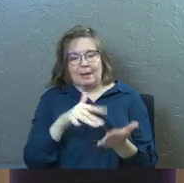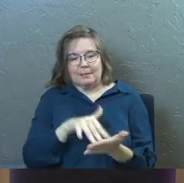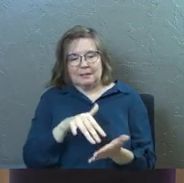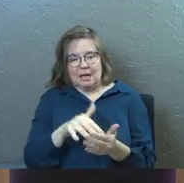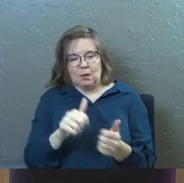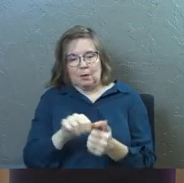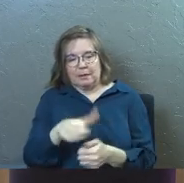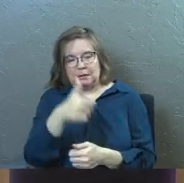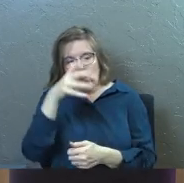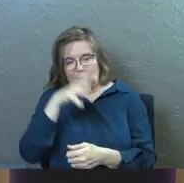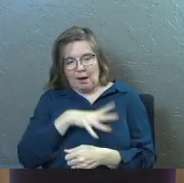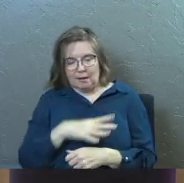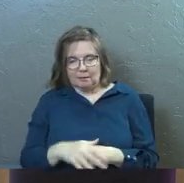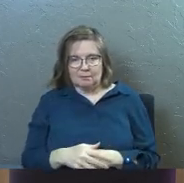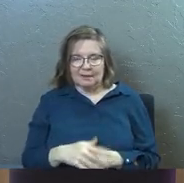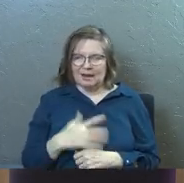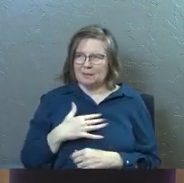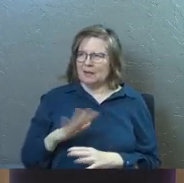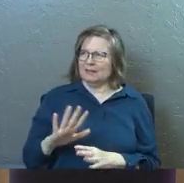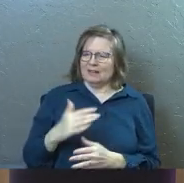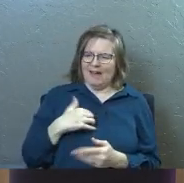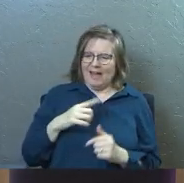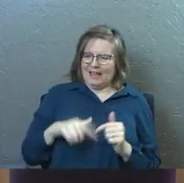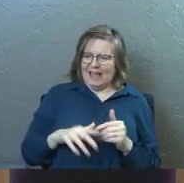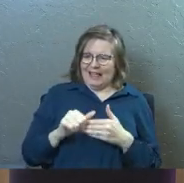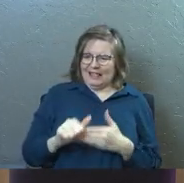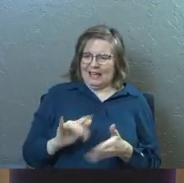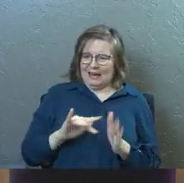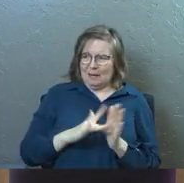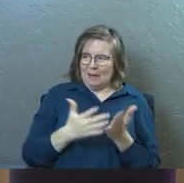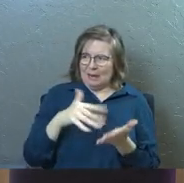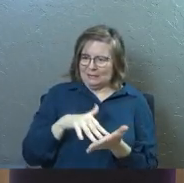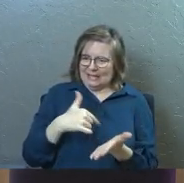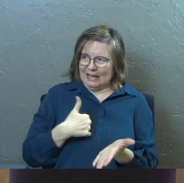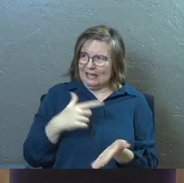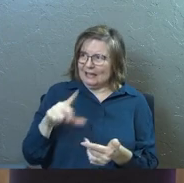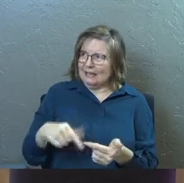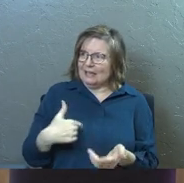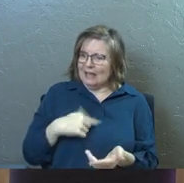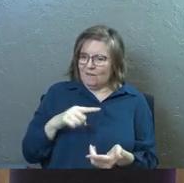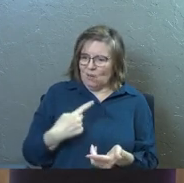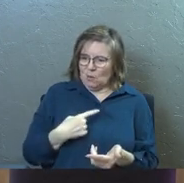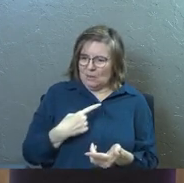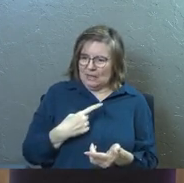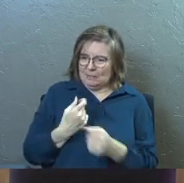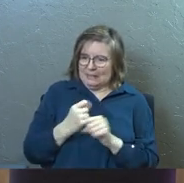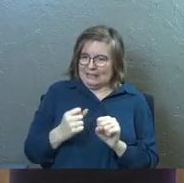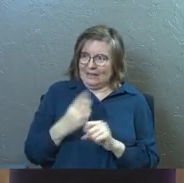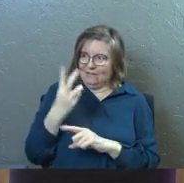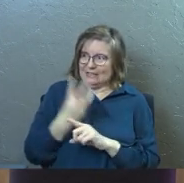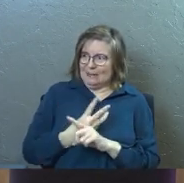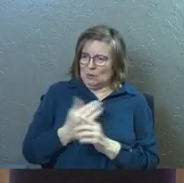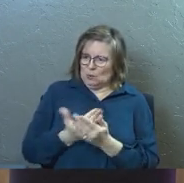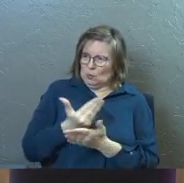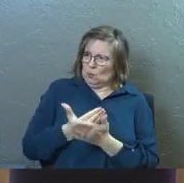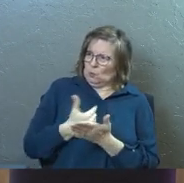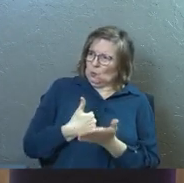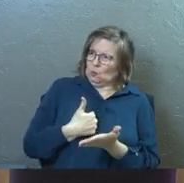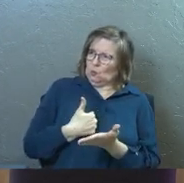study with this other guy. And I'm like, Jim, I can't lead a Bible study, man. I've only been saved